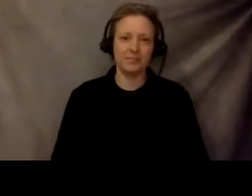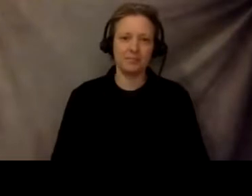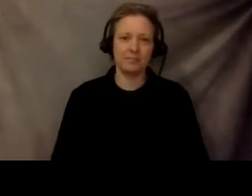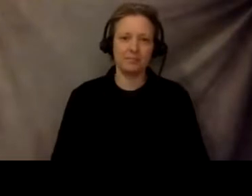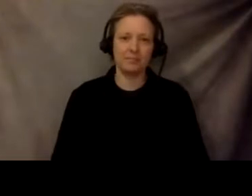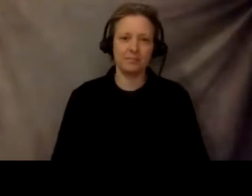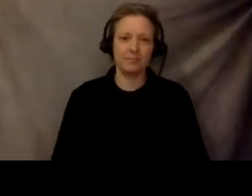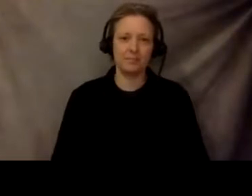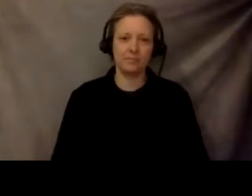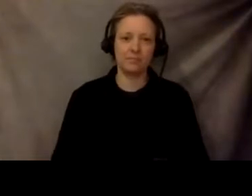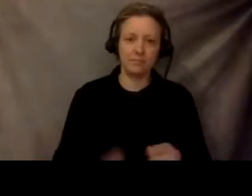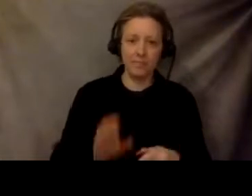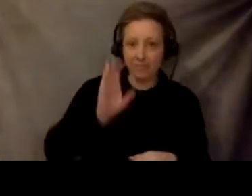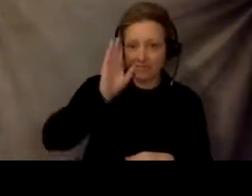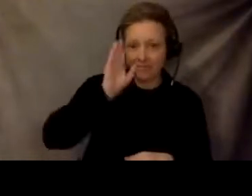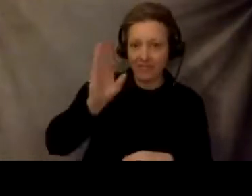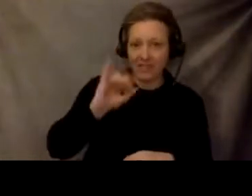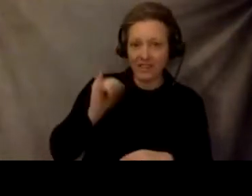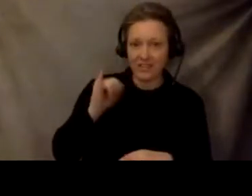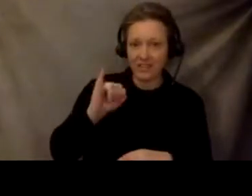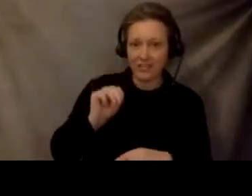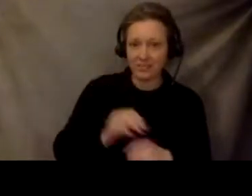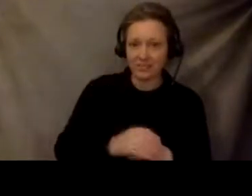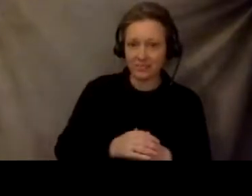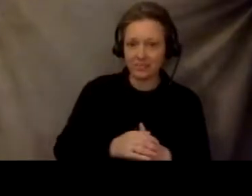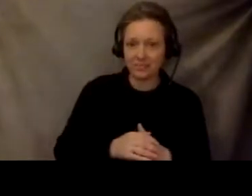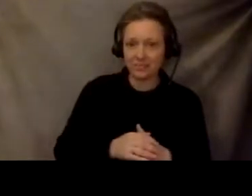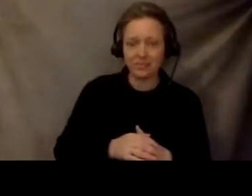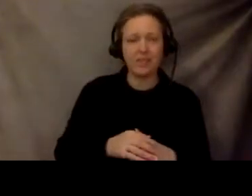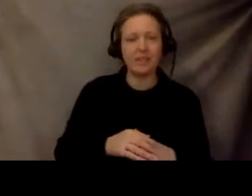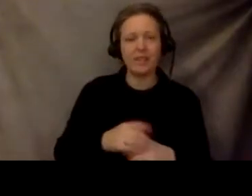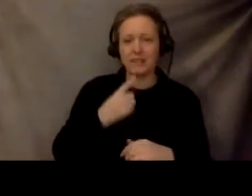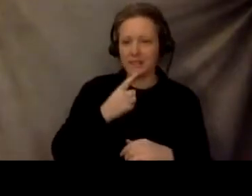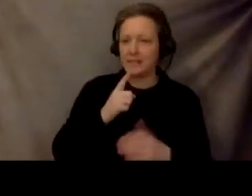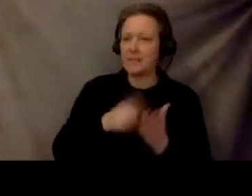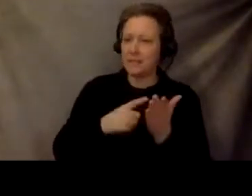Hi, Jim. It sometimes takes him a few minutes to unmute.